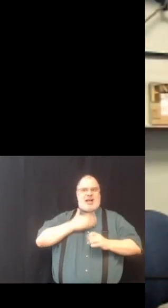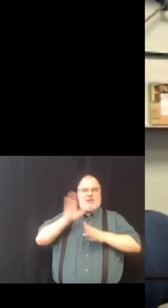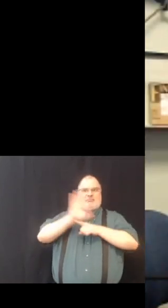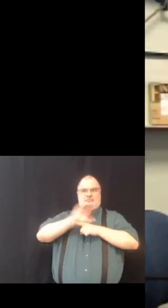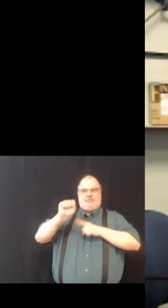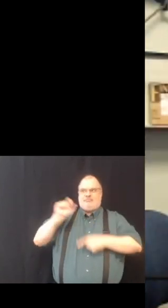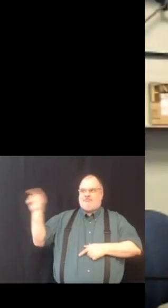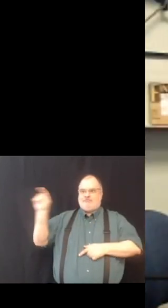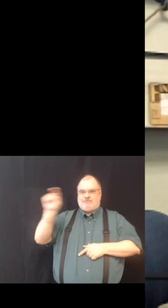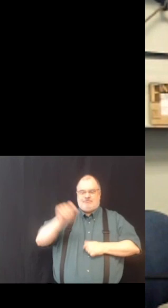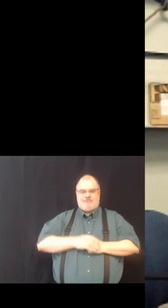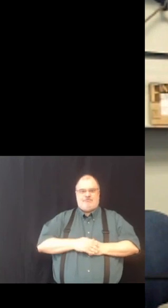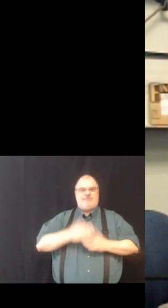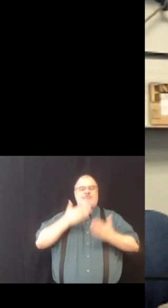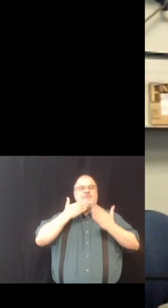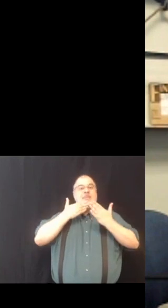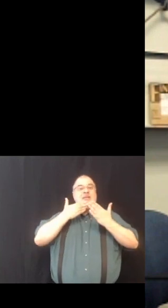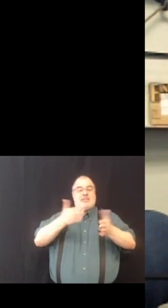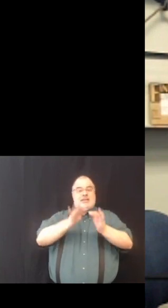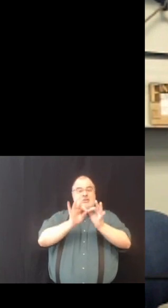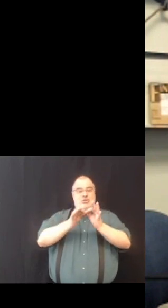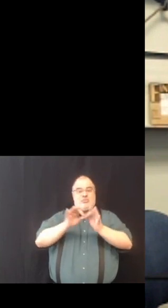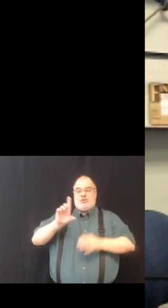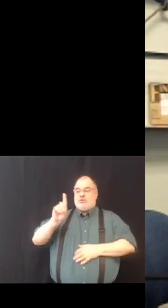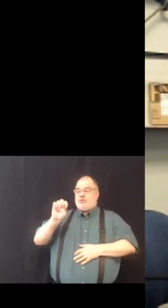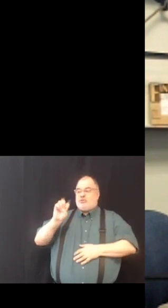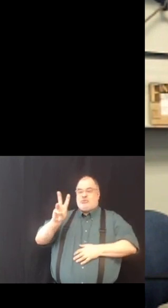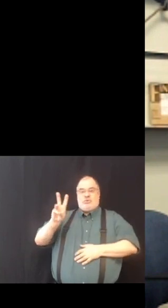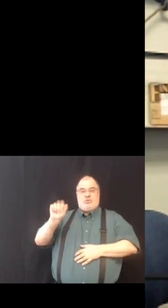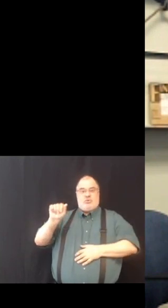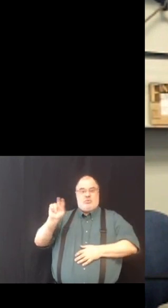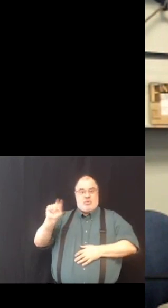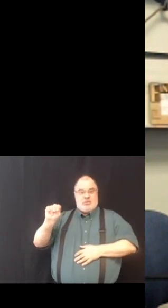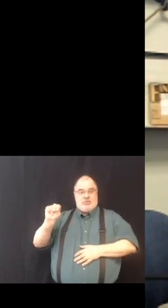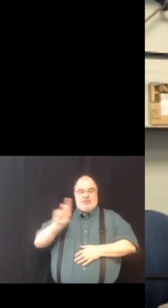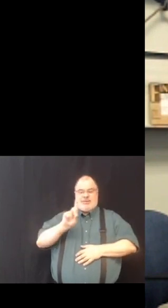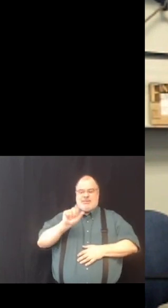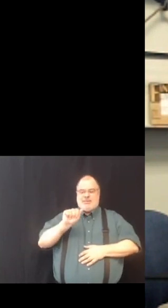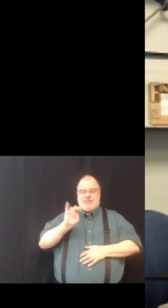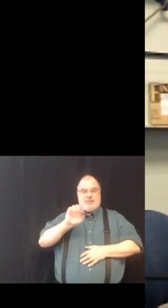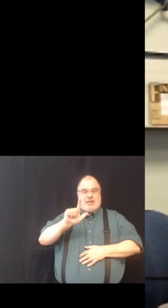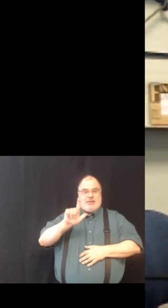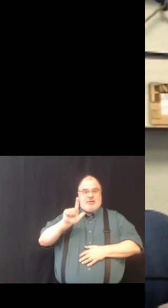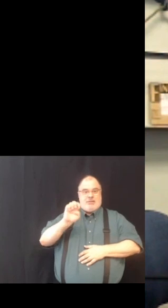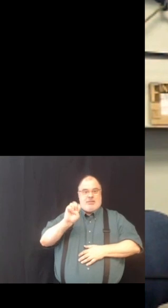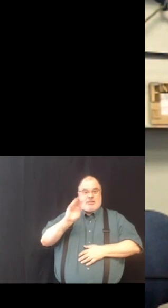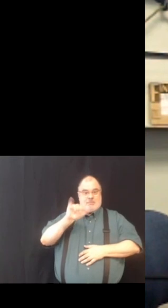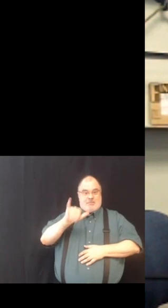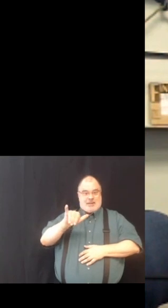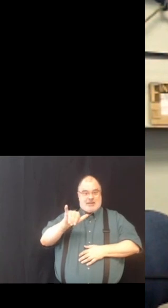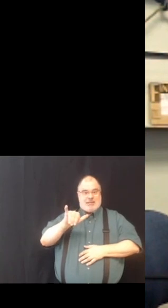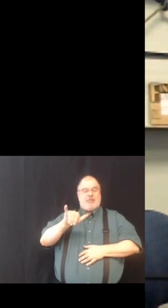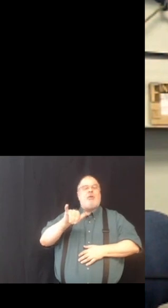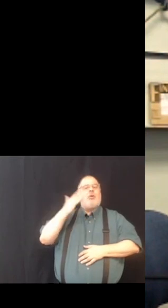Language interpreters, Drew Wan and Daniel LeMay, sponsored by Vocational Rehabilitation, for assisting us today. I want to